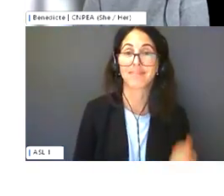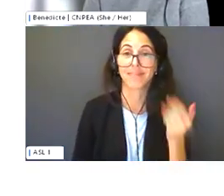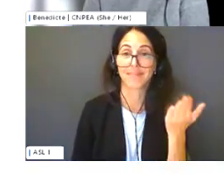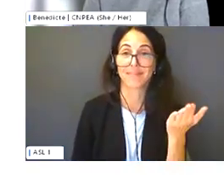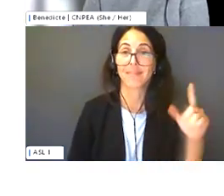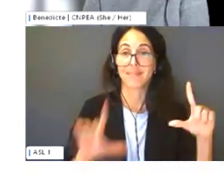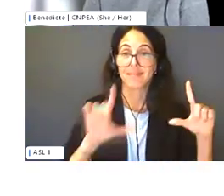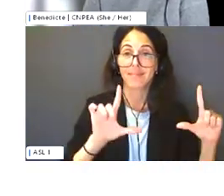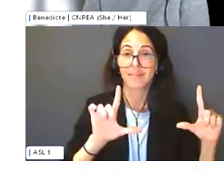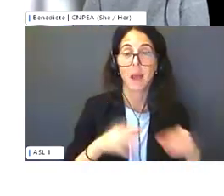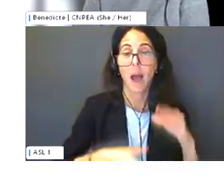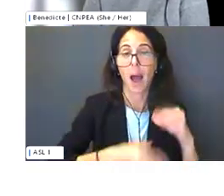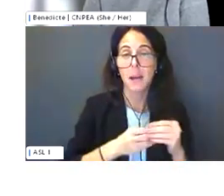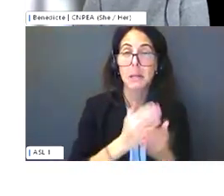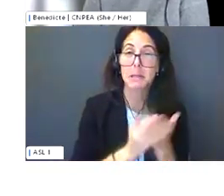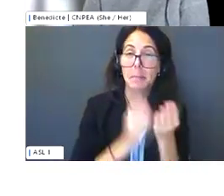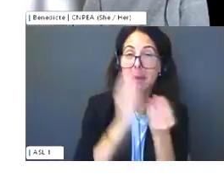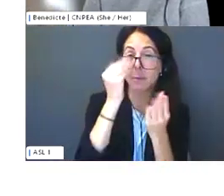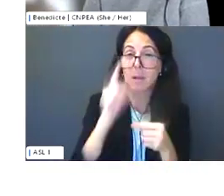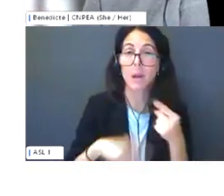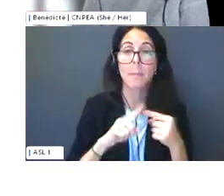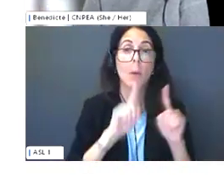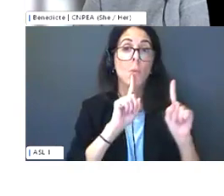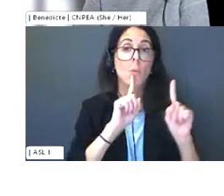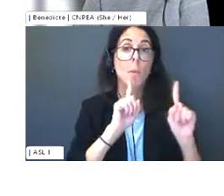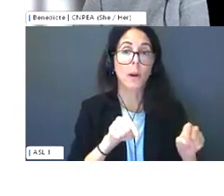even added a bit of information about reporting for another